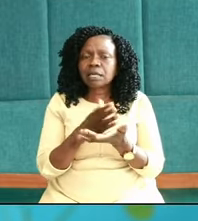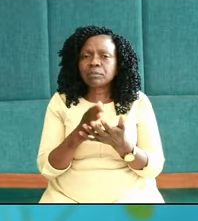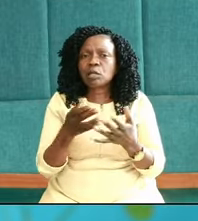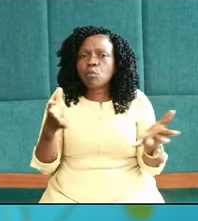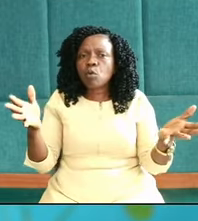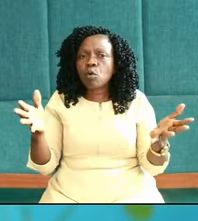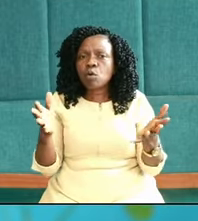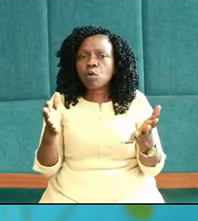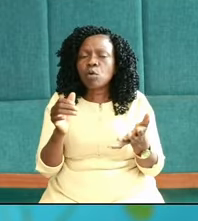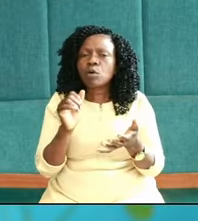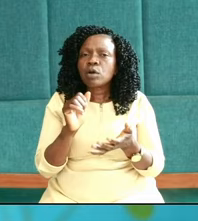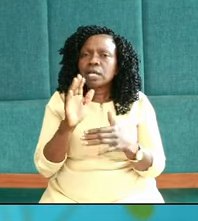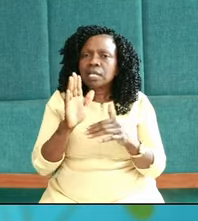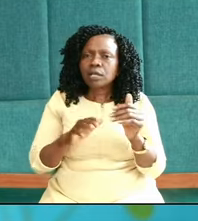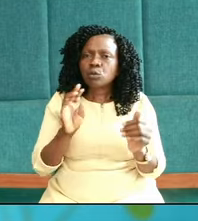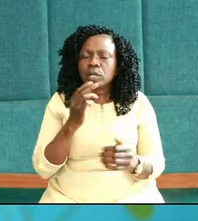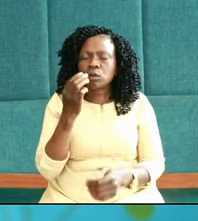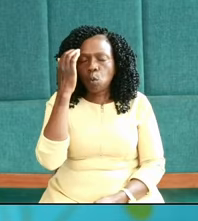know.